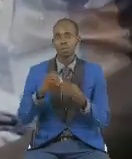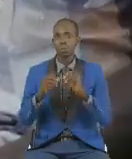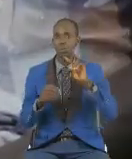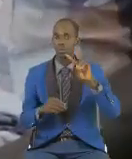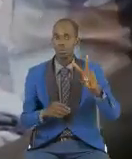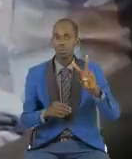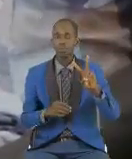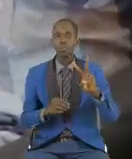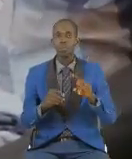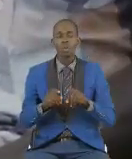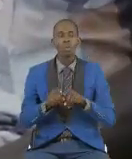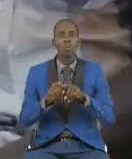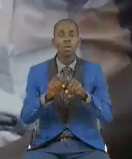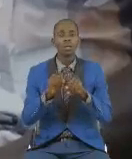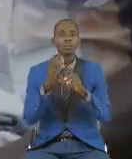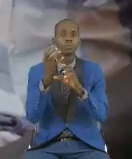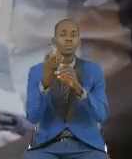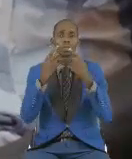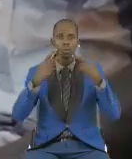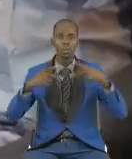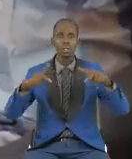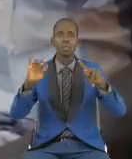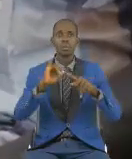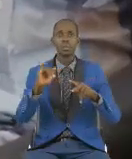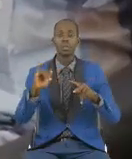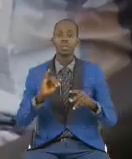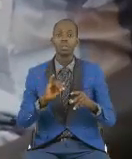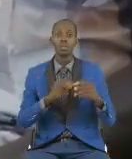proclaiming the word of the gospel. They could have